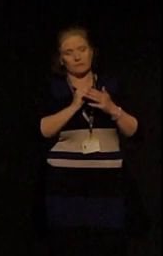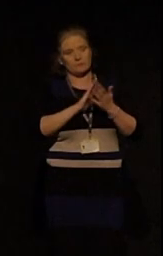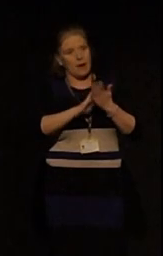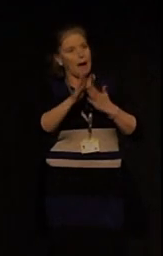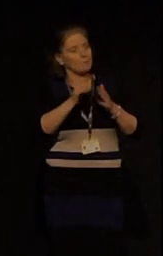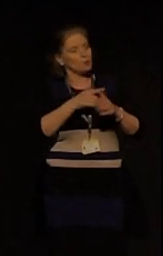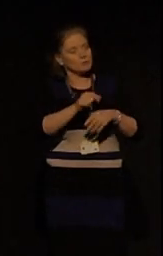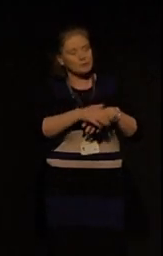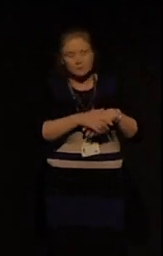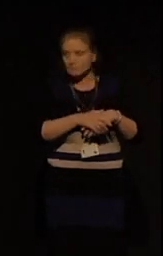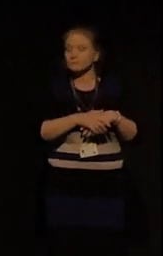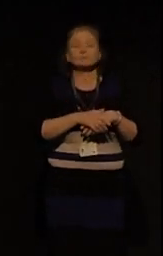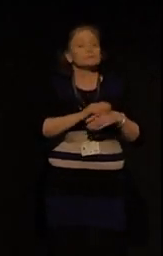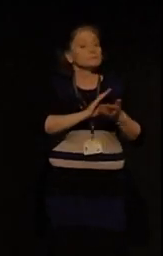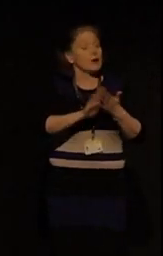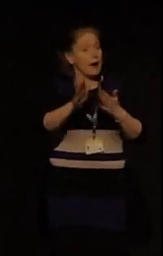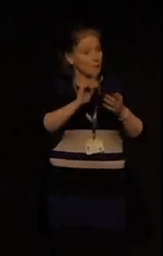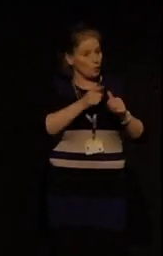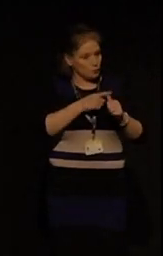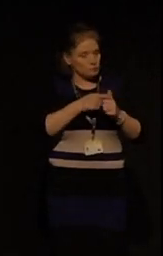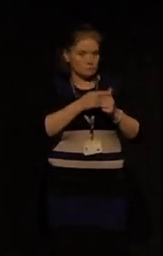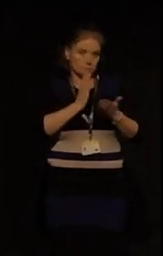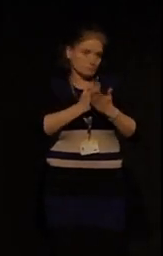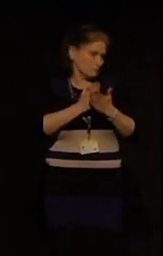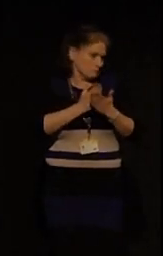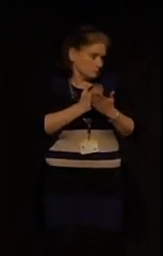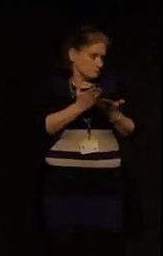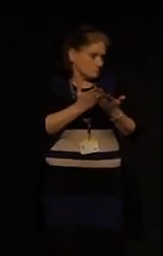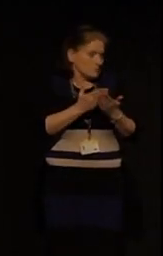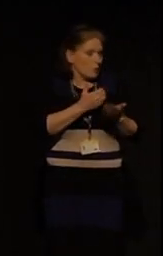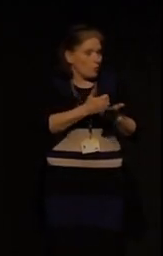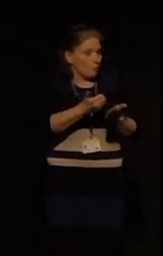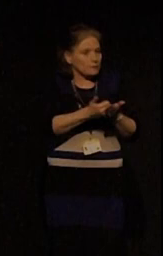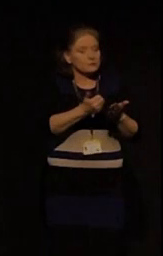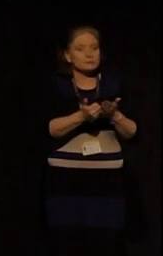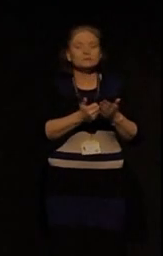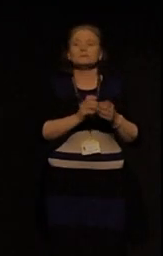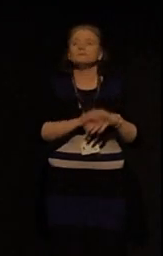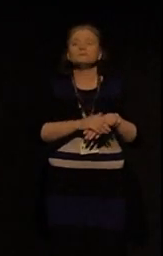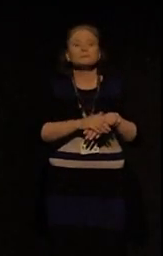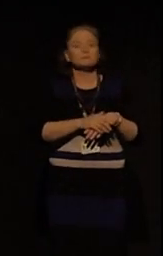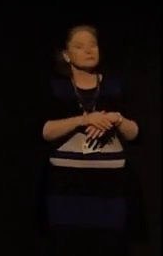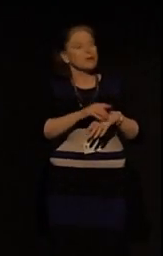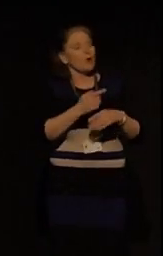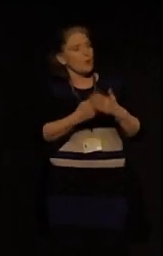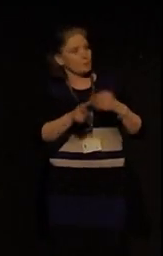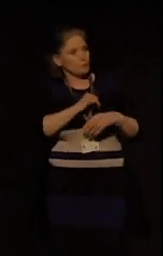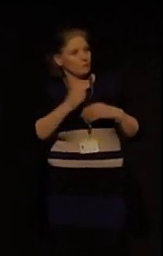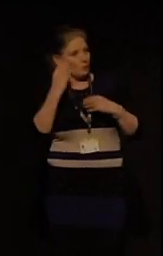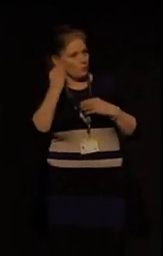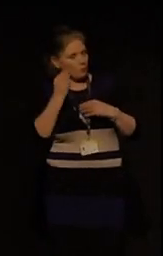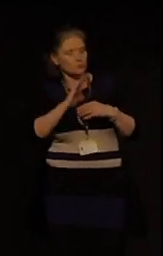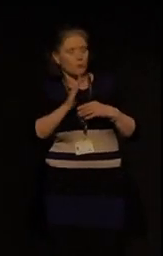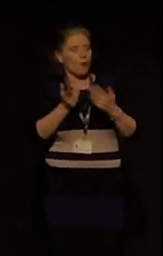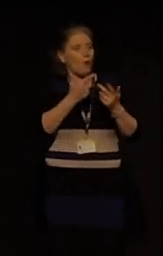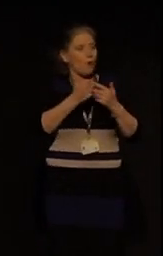hyperacusis. So hyperacusis is a very common phenomenon. It's not only common because of hearing loss. You see this in a lot of